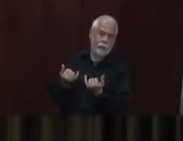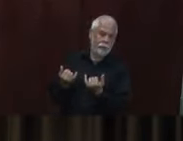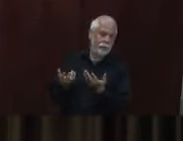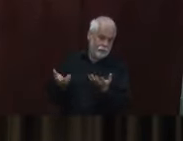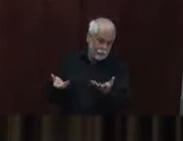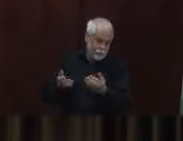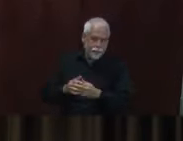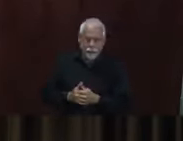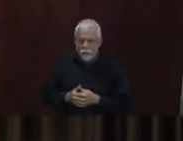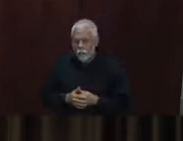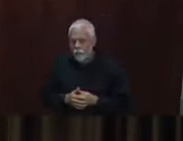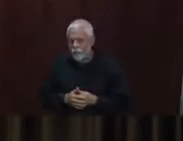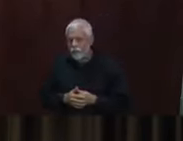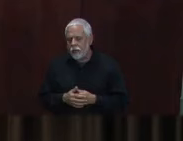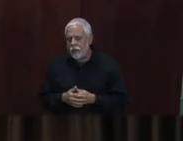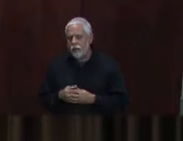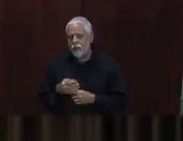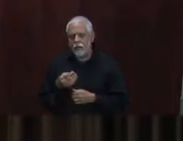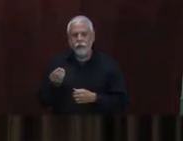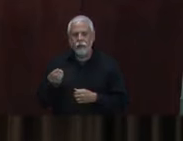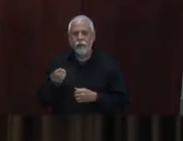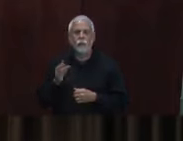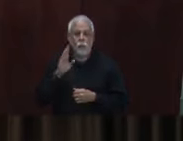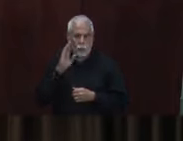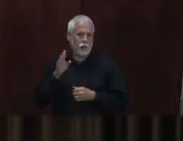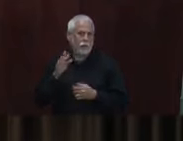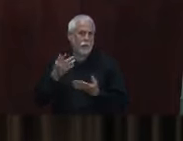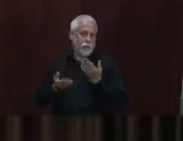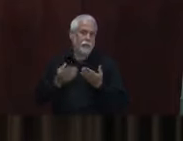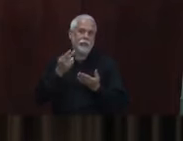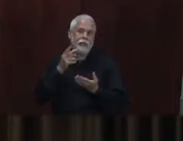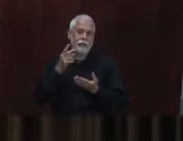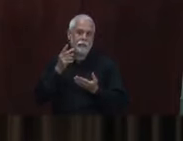now. And we'll likely see,